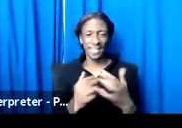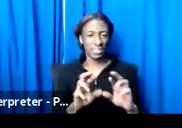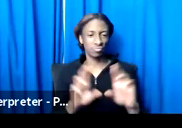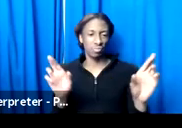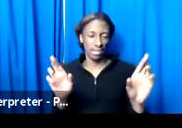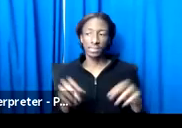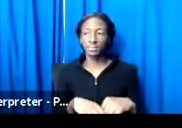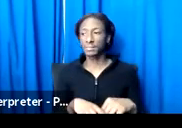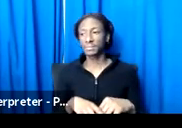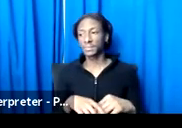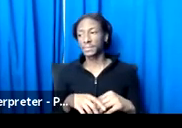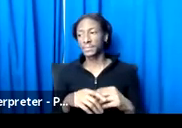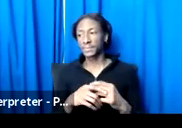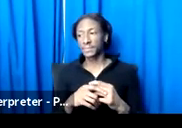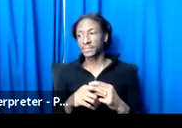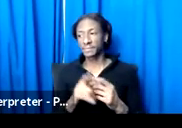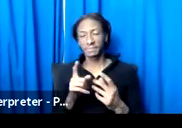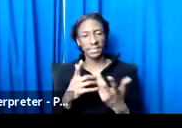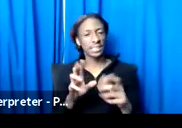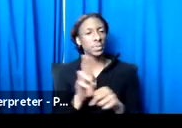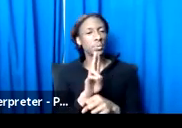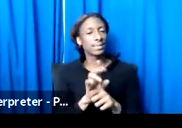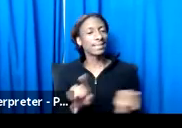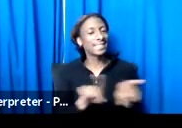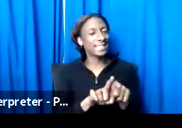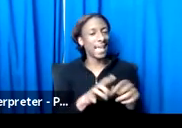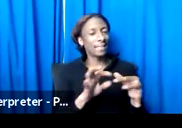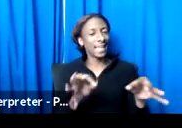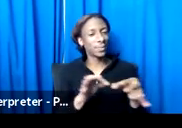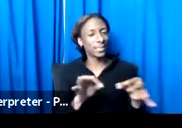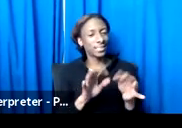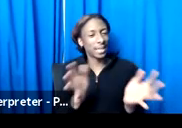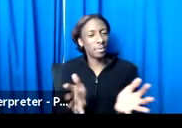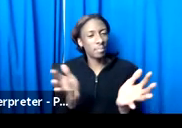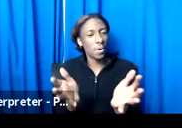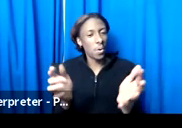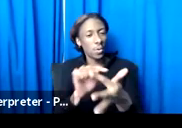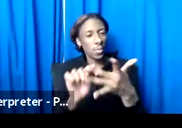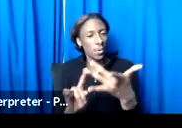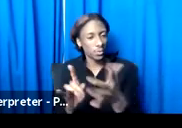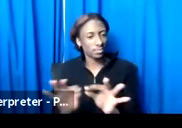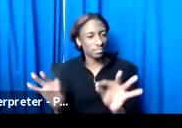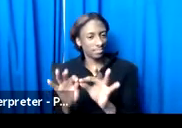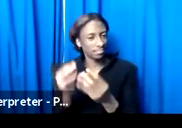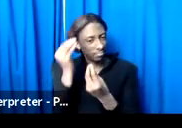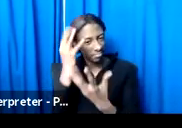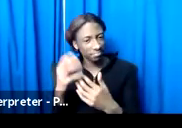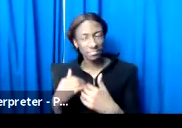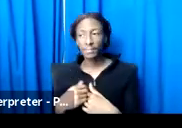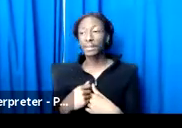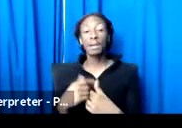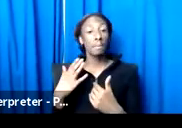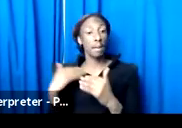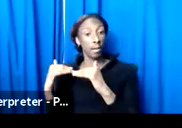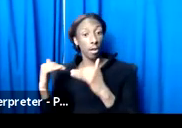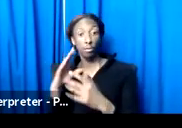that we use throughout the rest of the kit that promote those key messages. Next slide. My colleague talked a lot about